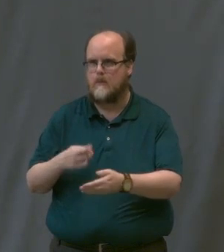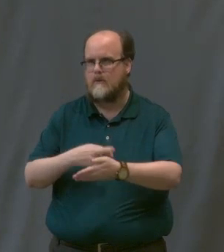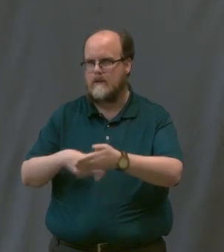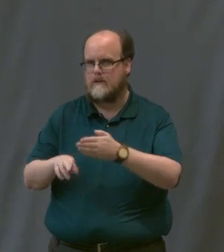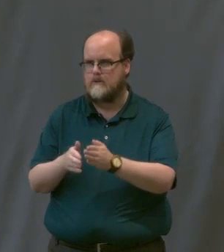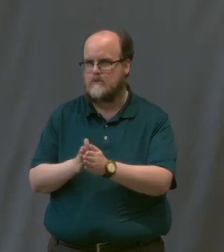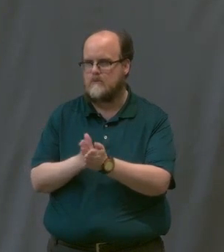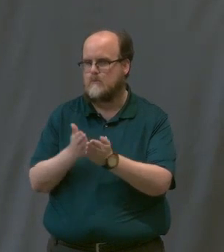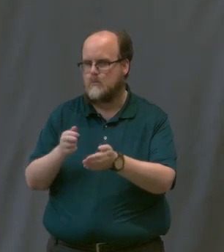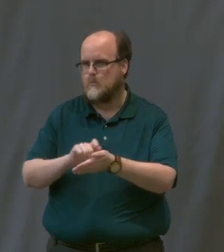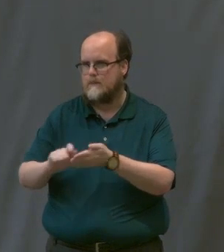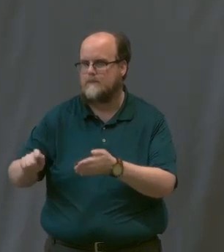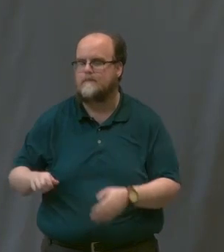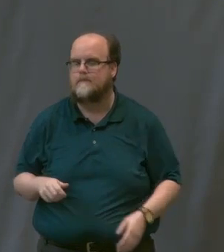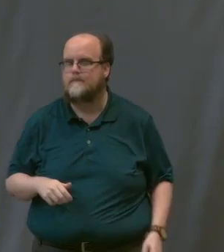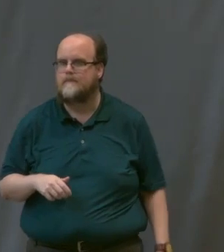written.